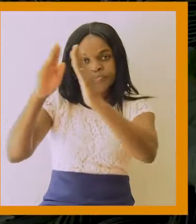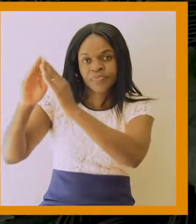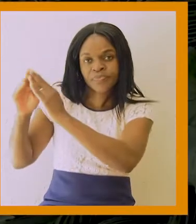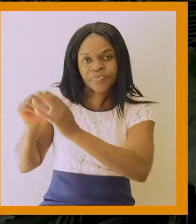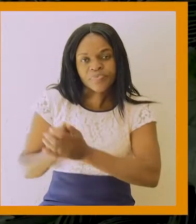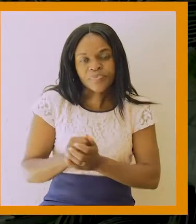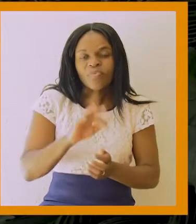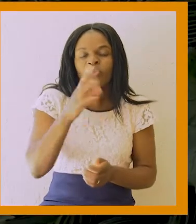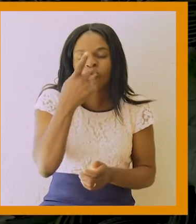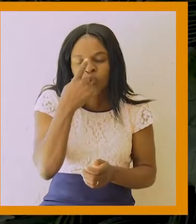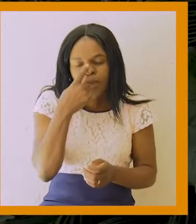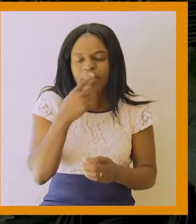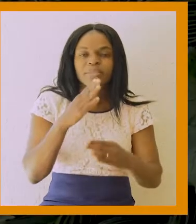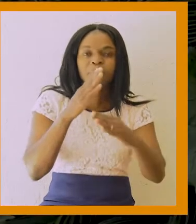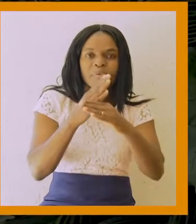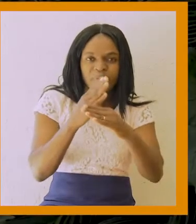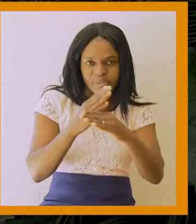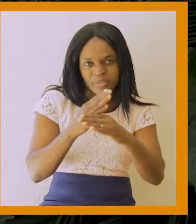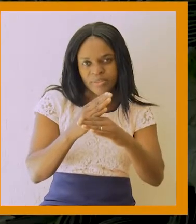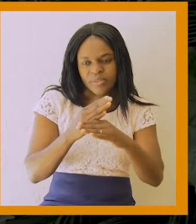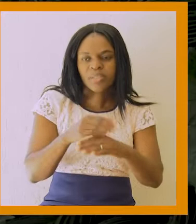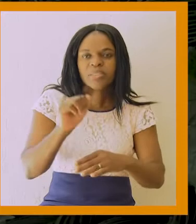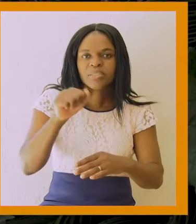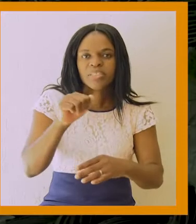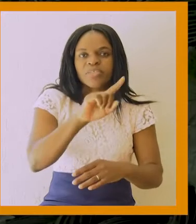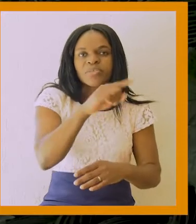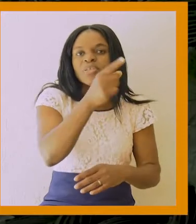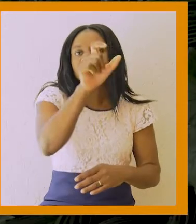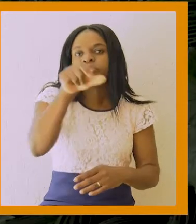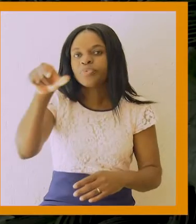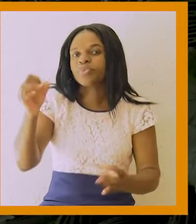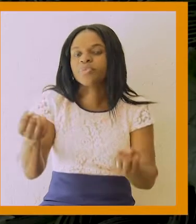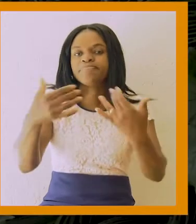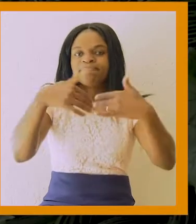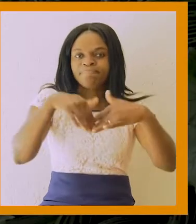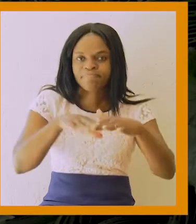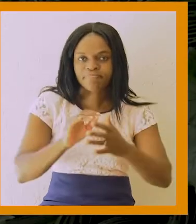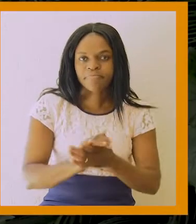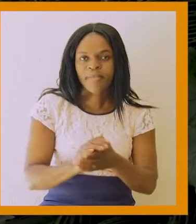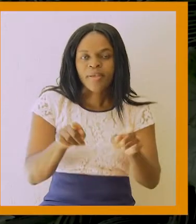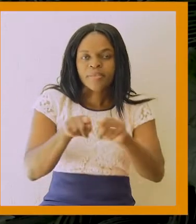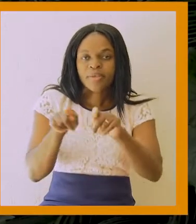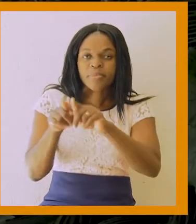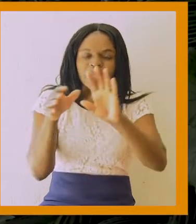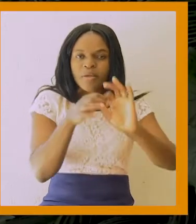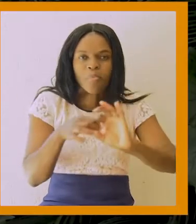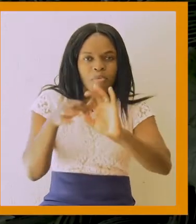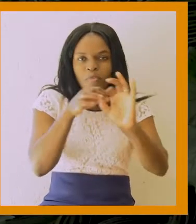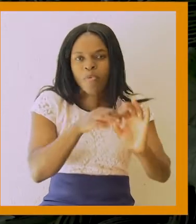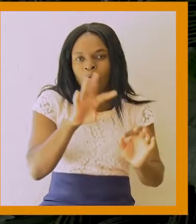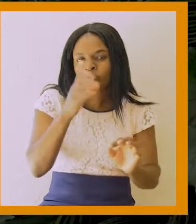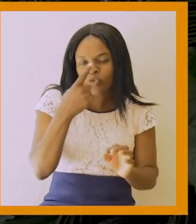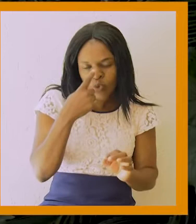When we prevent, this should be an issue where everyone is involved. Like I said,